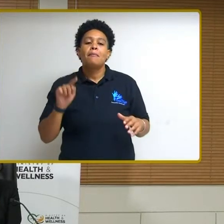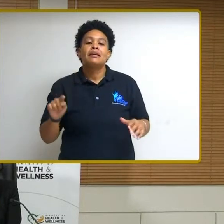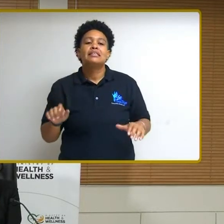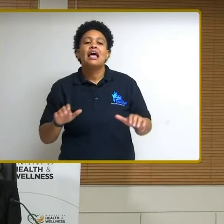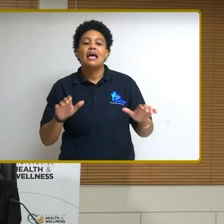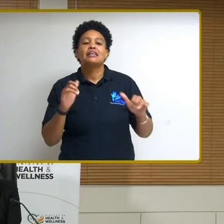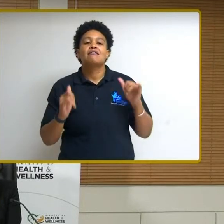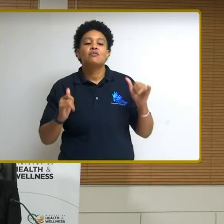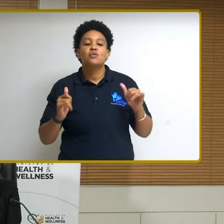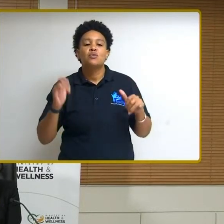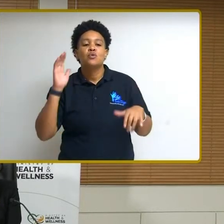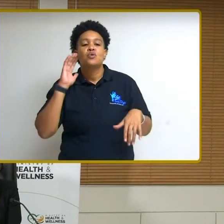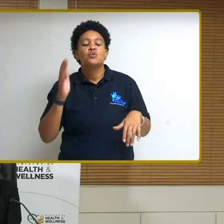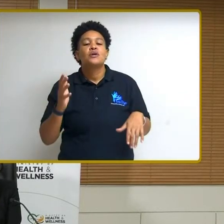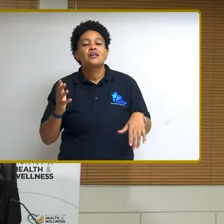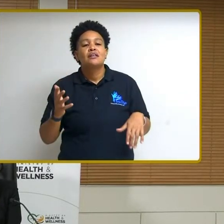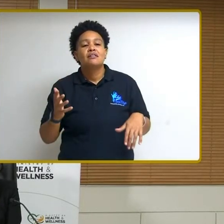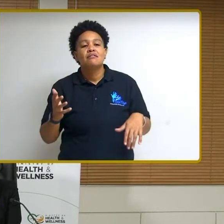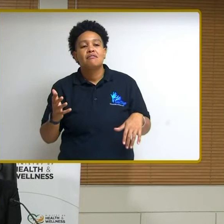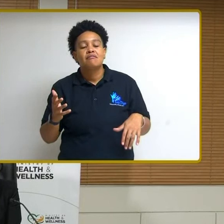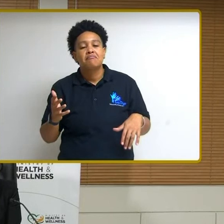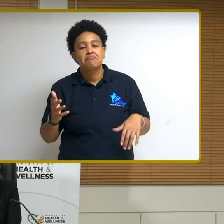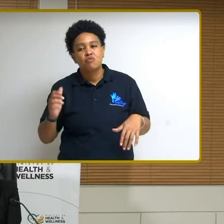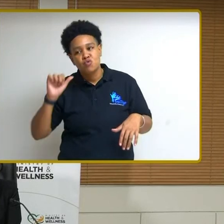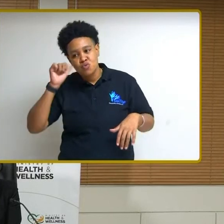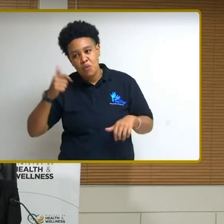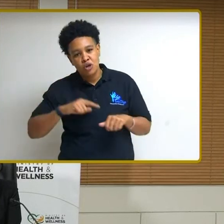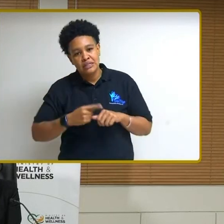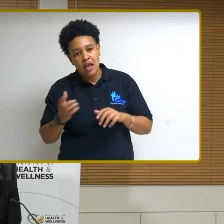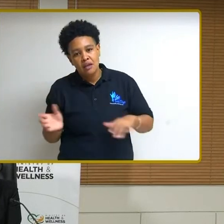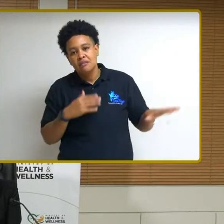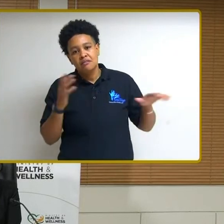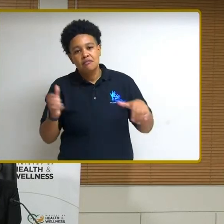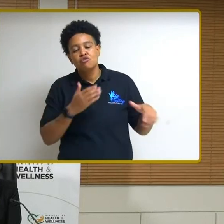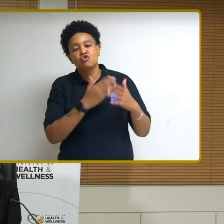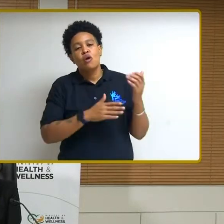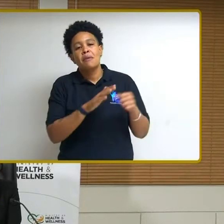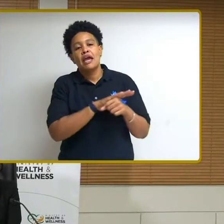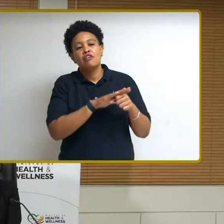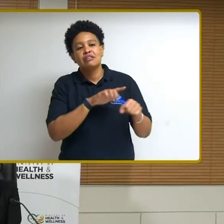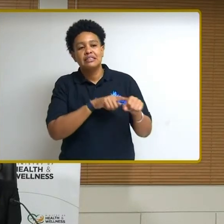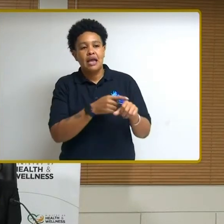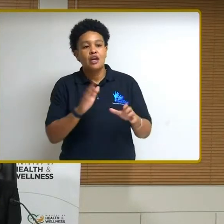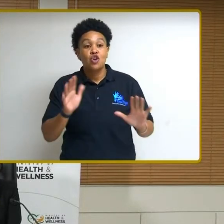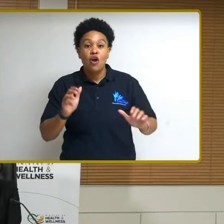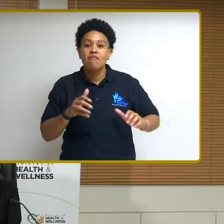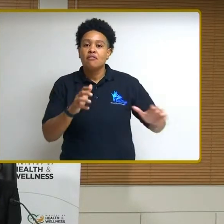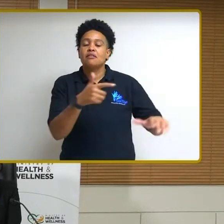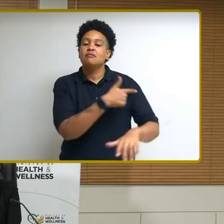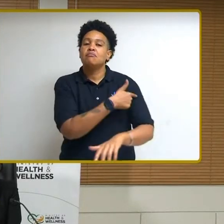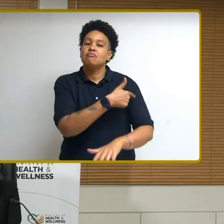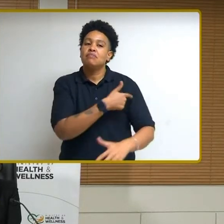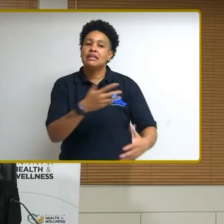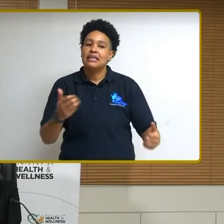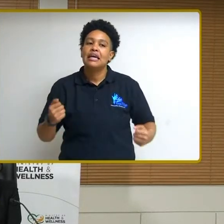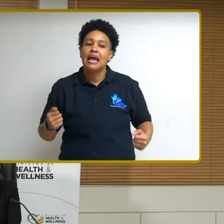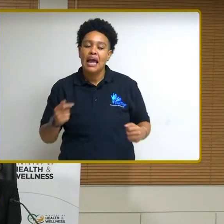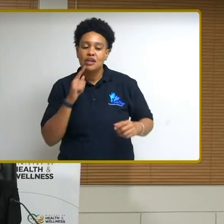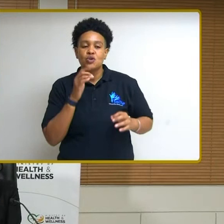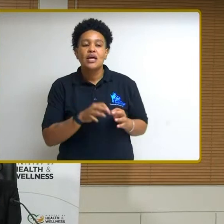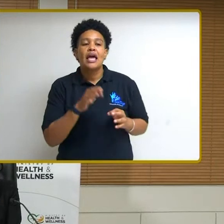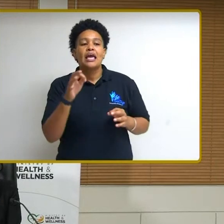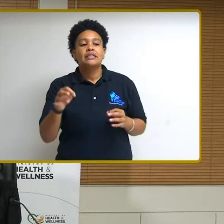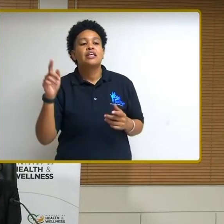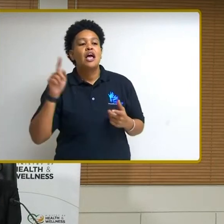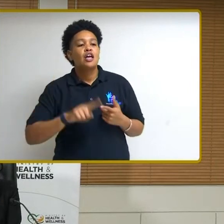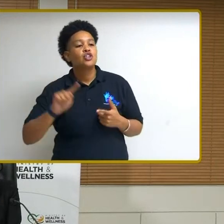be taking place come tomorrow in some areas, and to extend